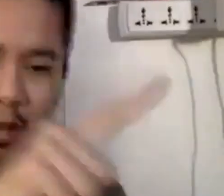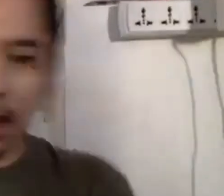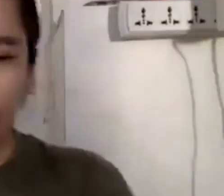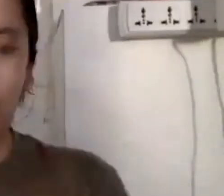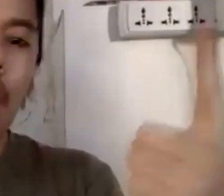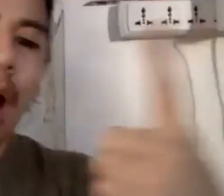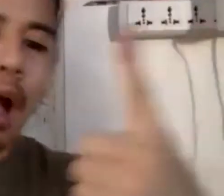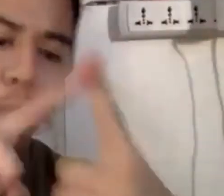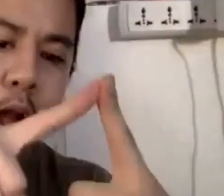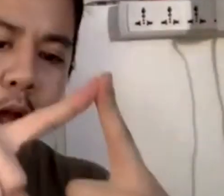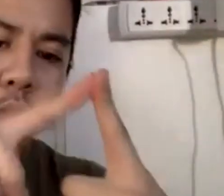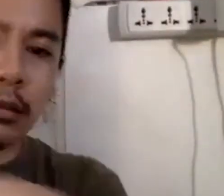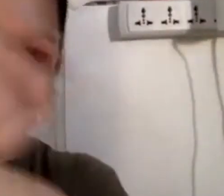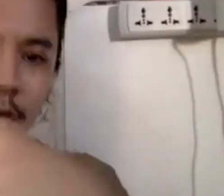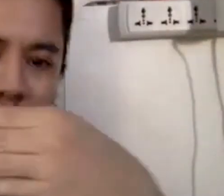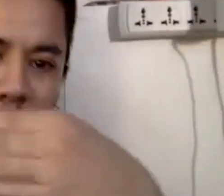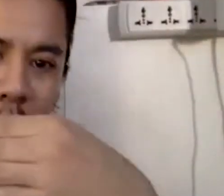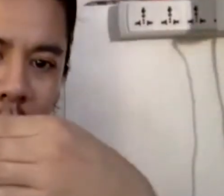yes.